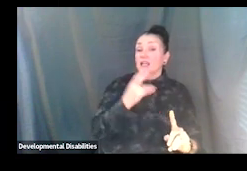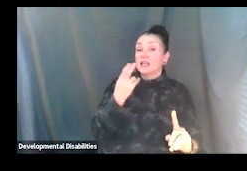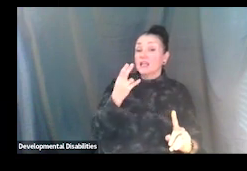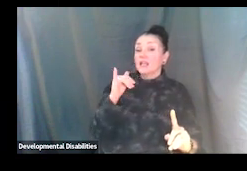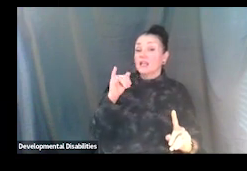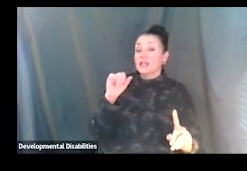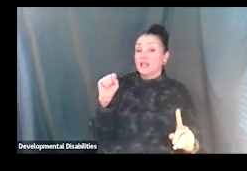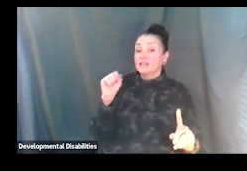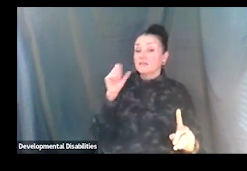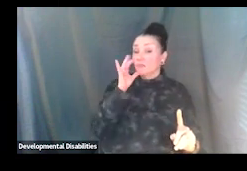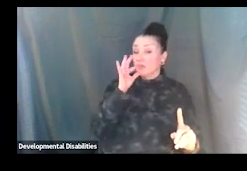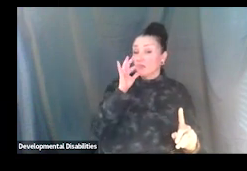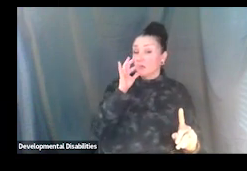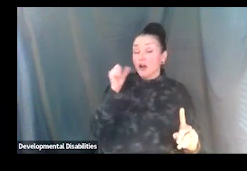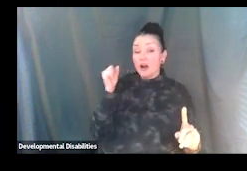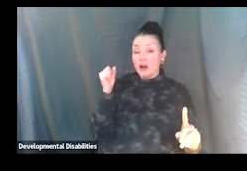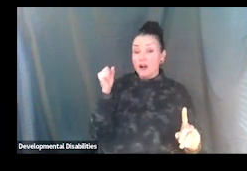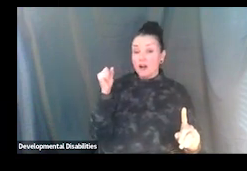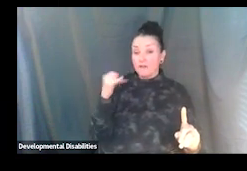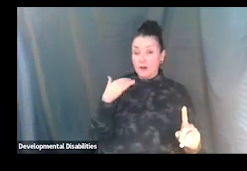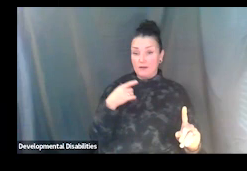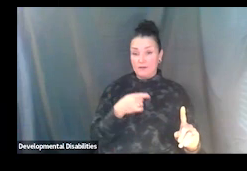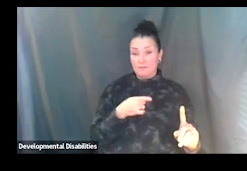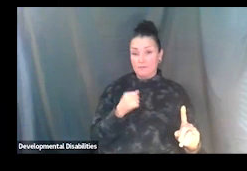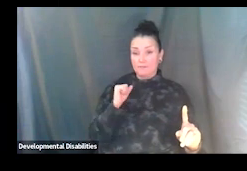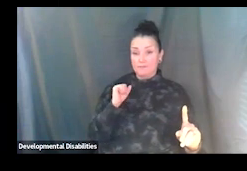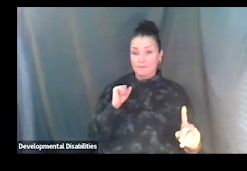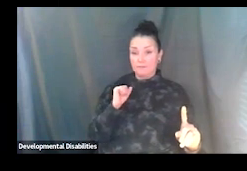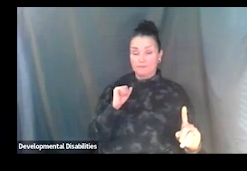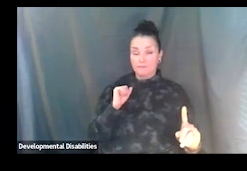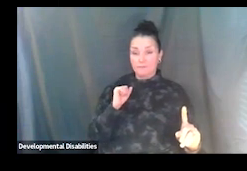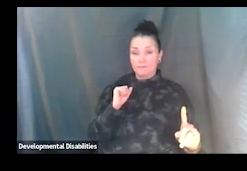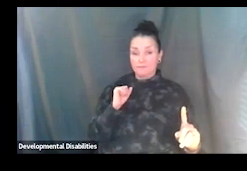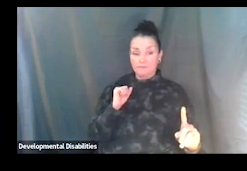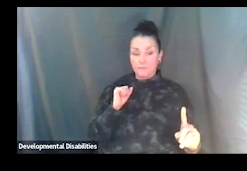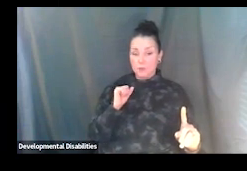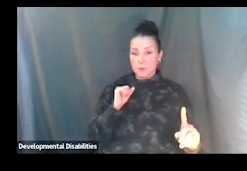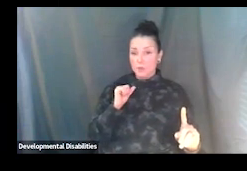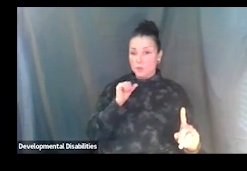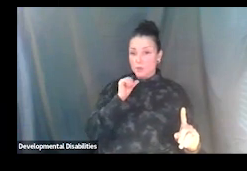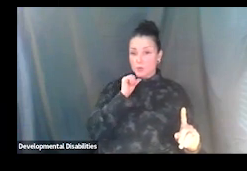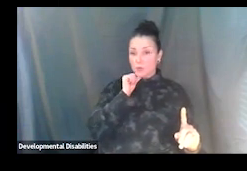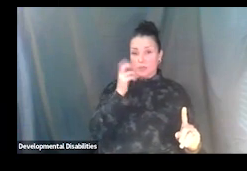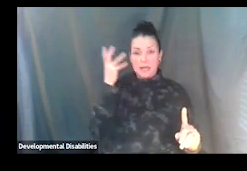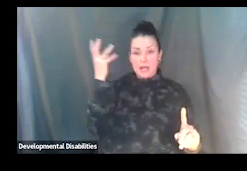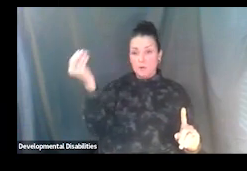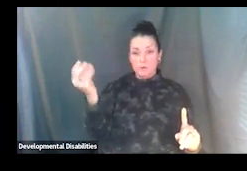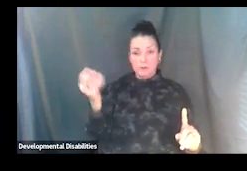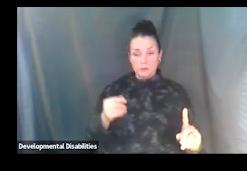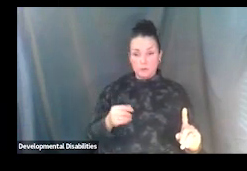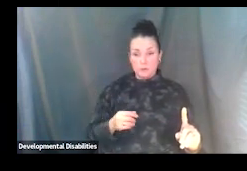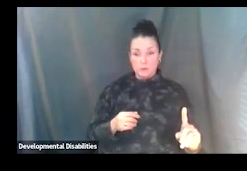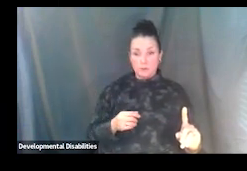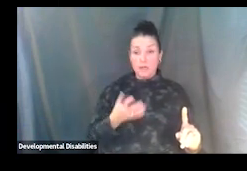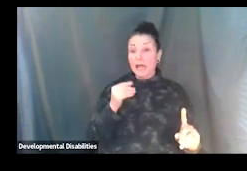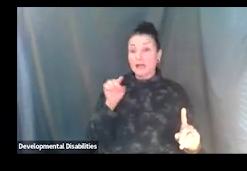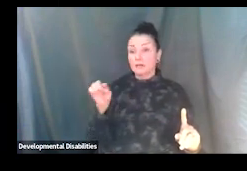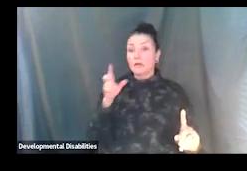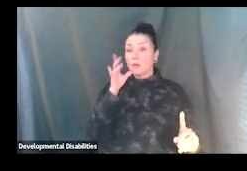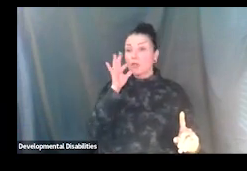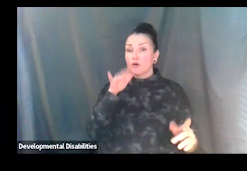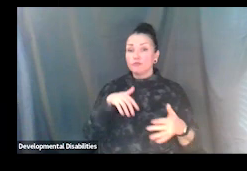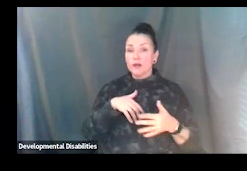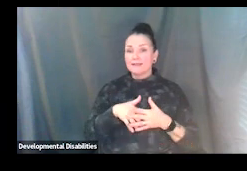he was really hyperactive, and she couldn't do anything. And couldn't take him out, but mom was also pregnant at the time, and we had concerns about the safety of the